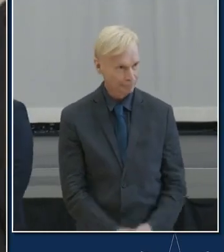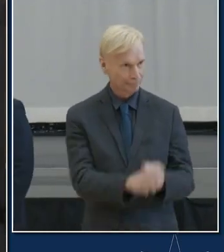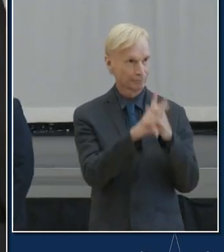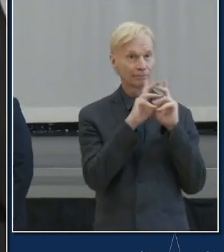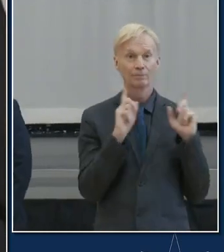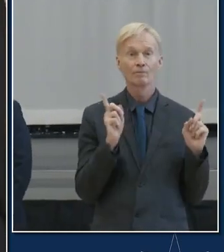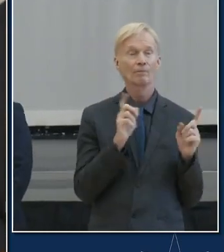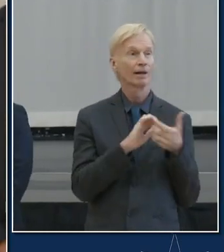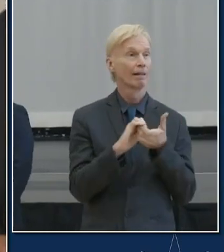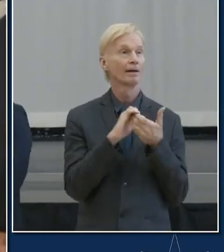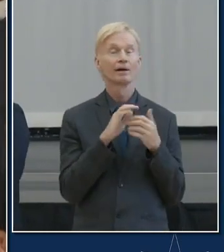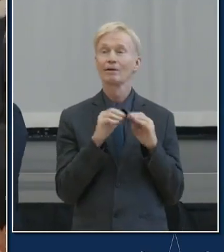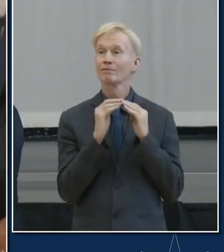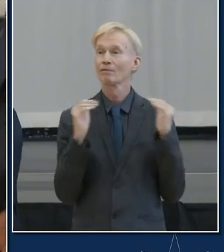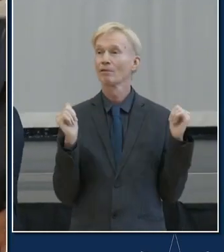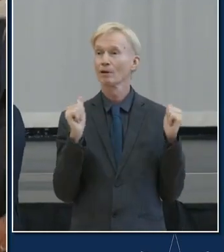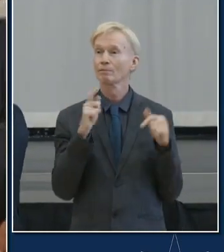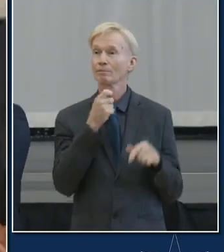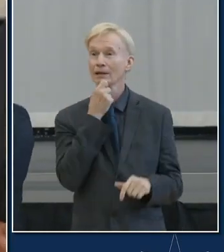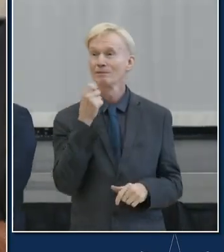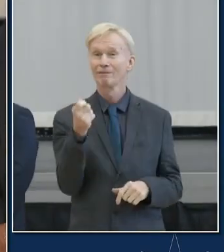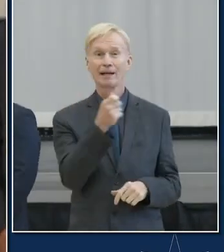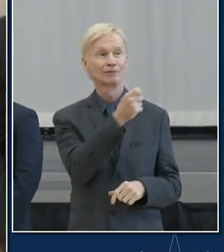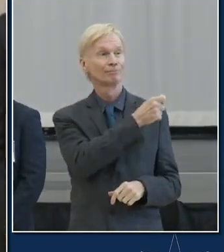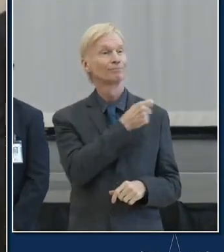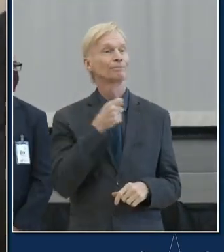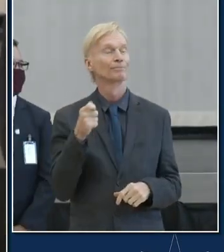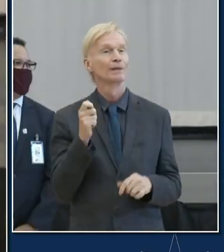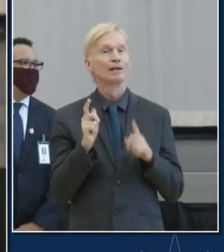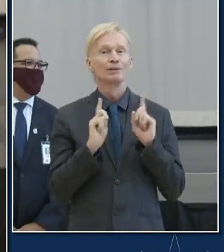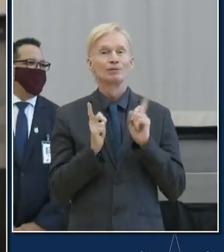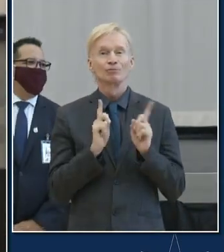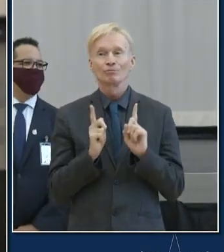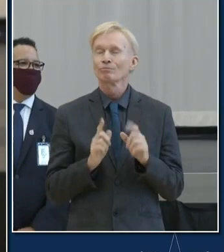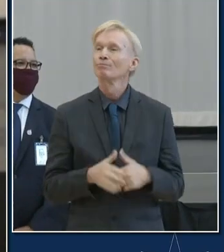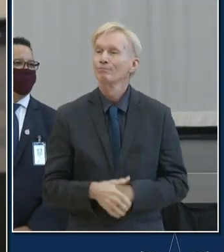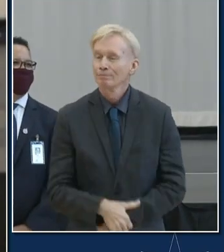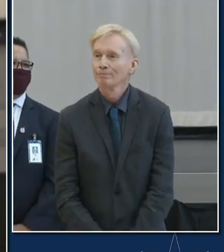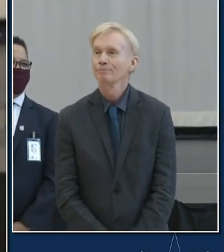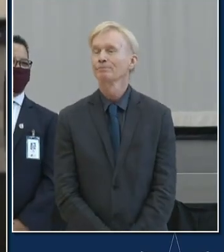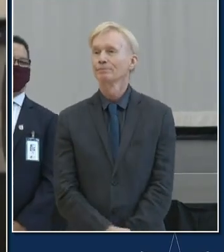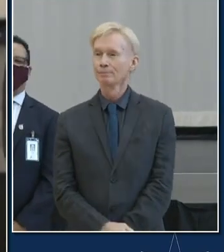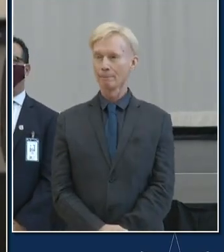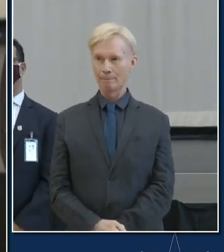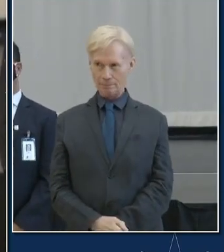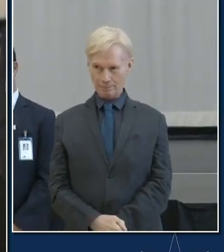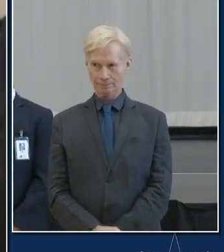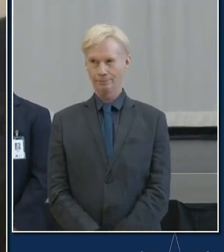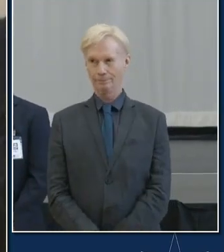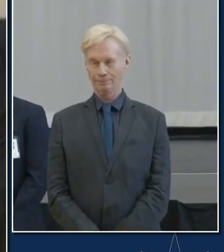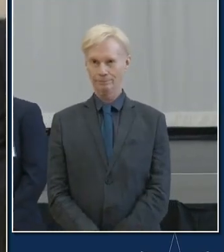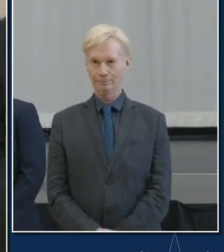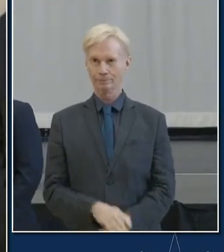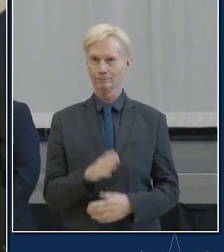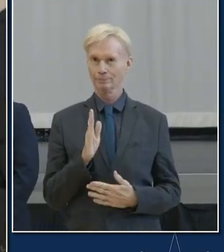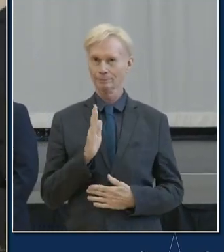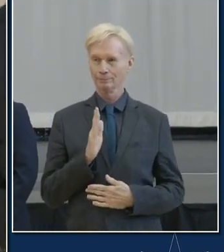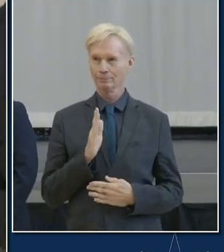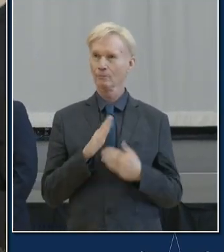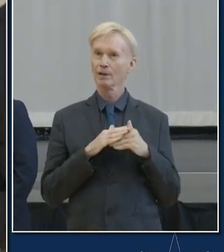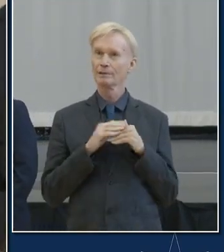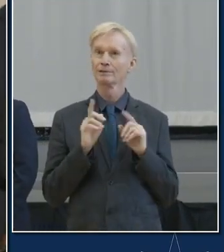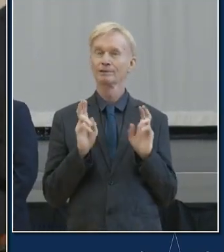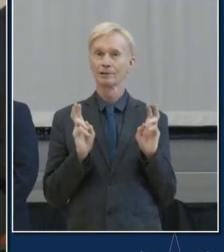A colleague, Alejandra Flores, will pass down the mic. 2 questions each, please. Let's kick it off with Craig Wall. Here we'll go on